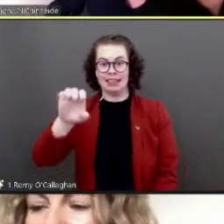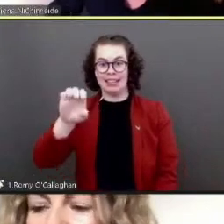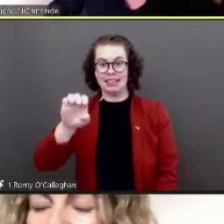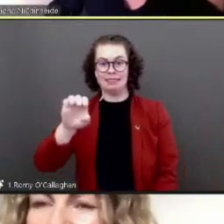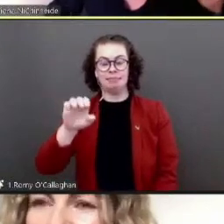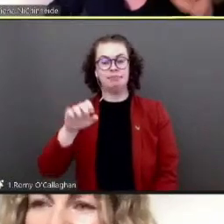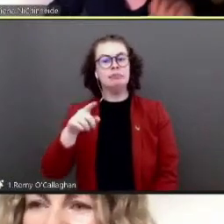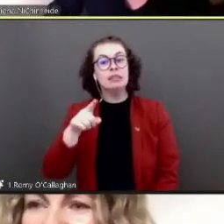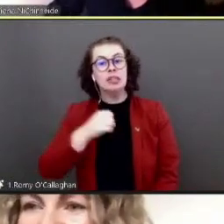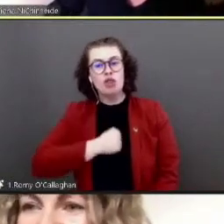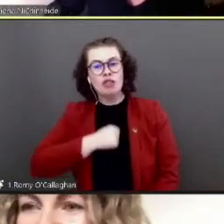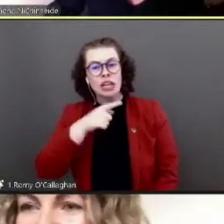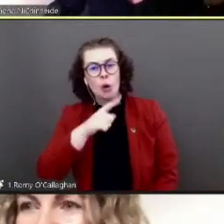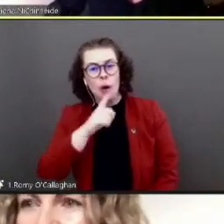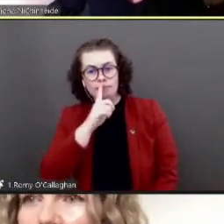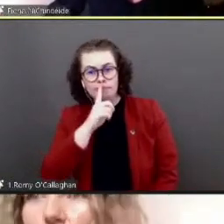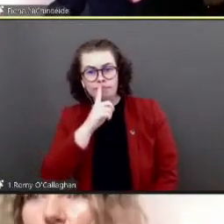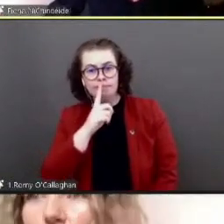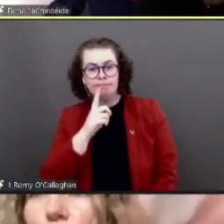Maggie, you're on mute.